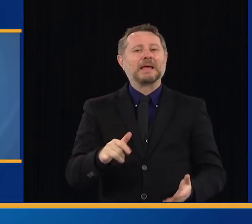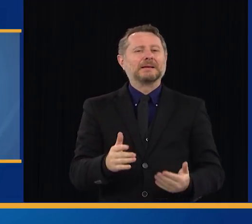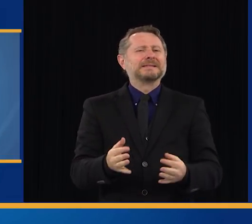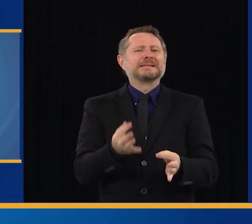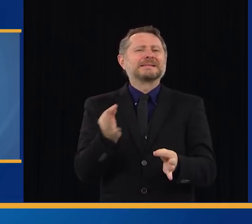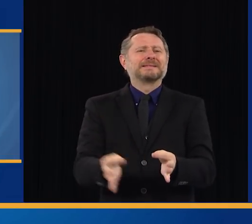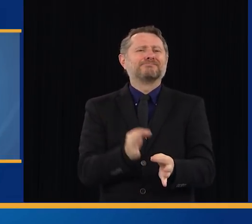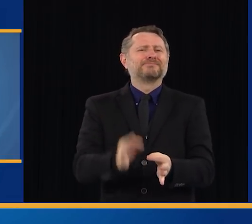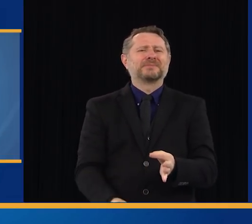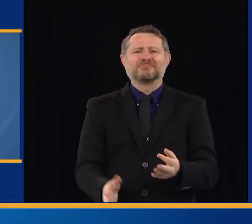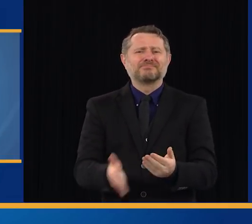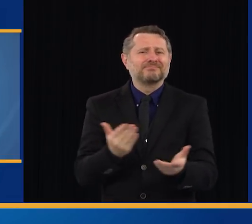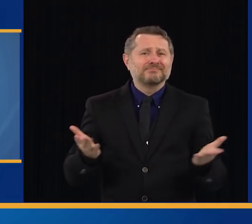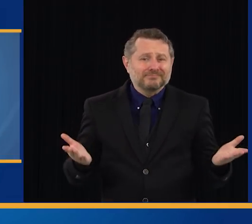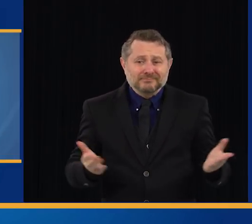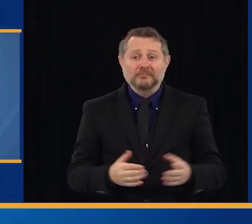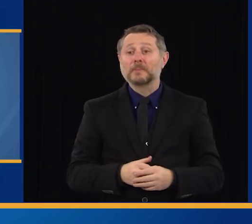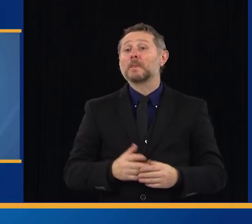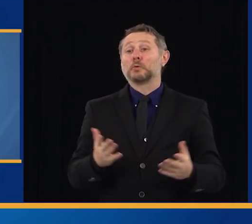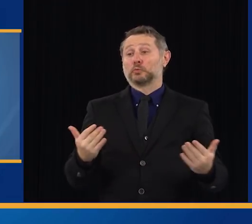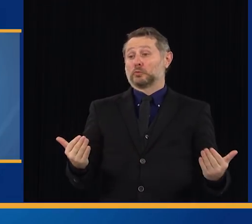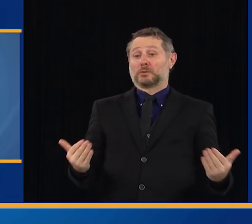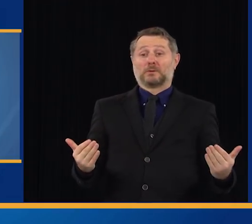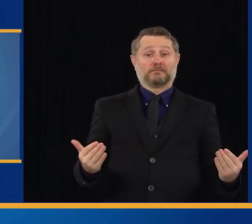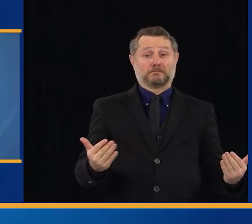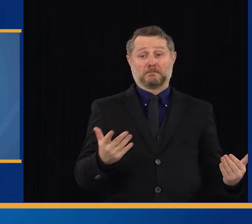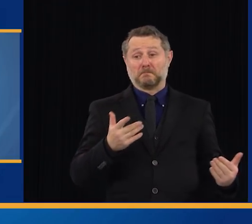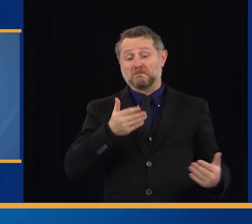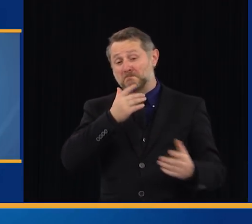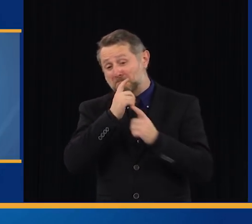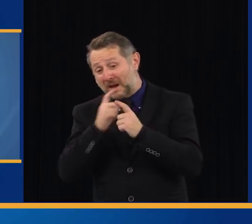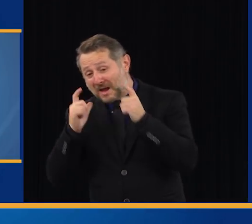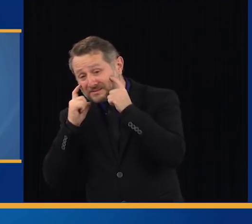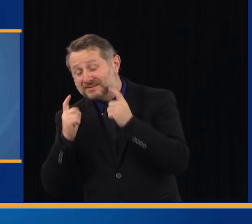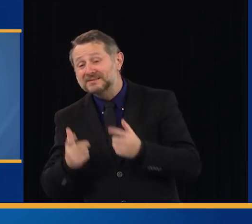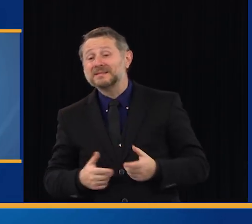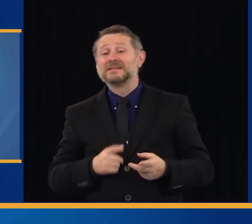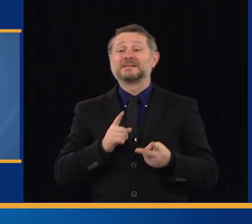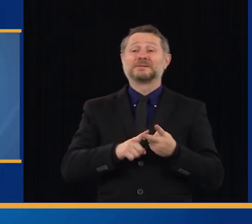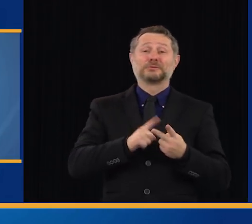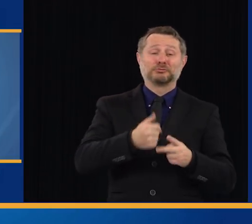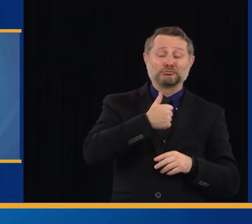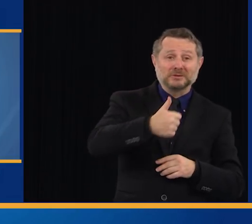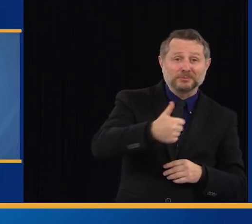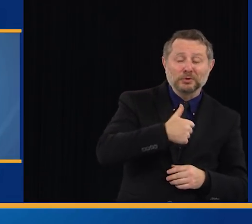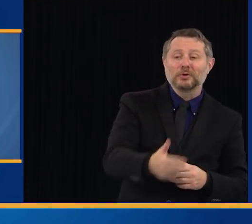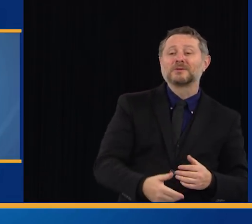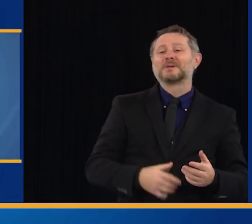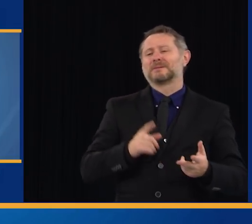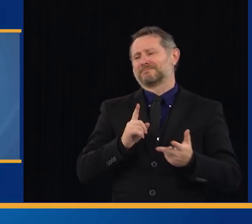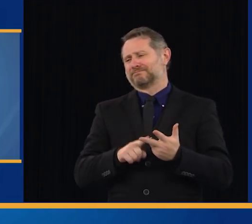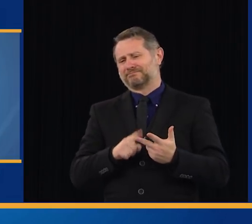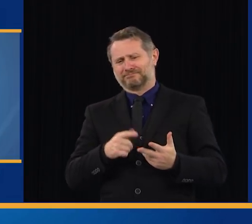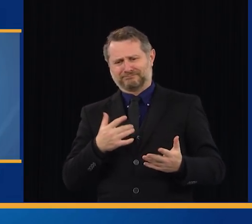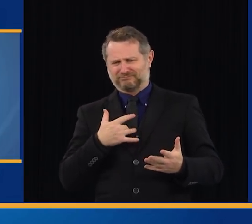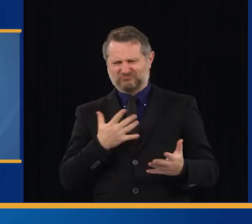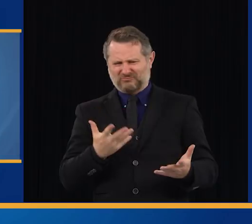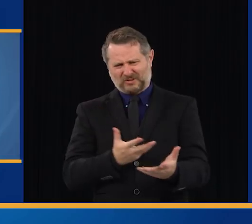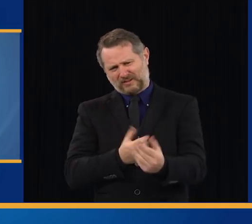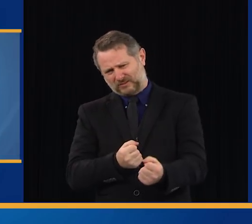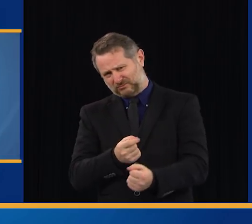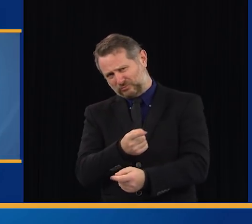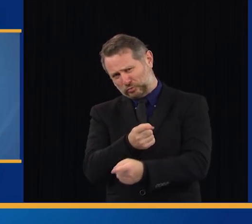all about, today, the masks on transportation. I trust in